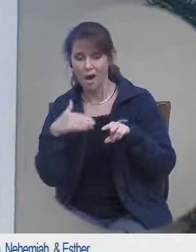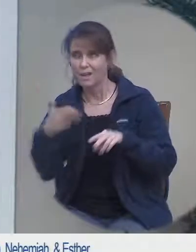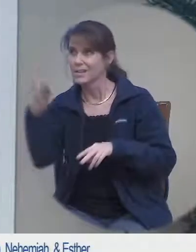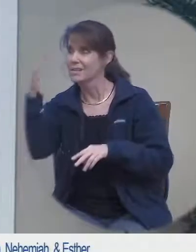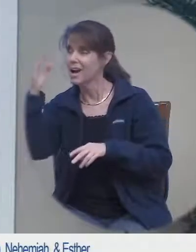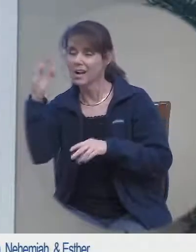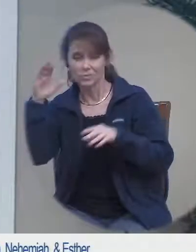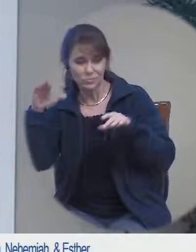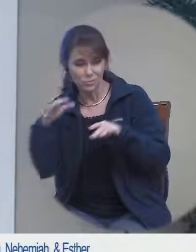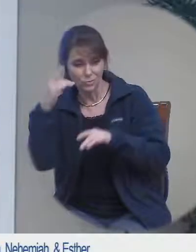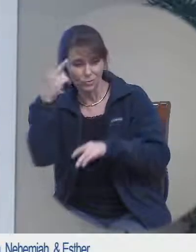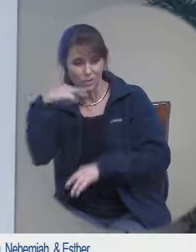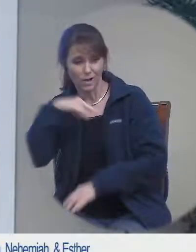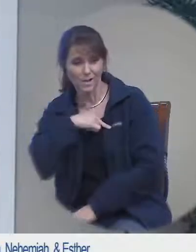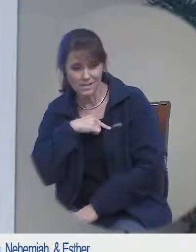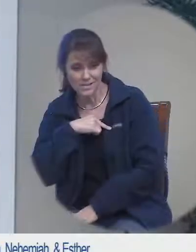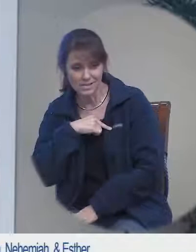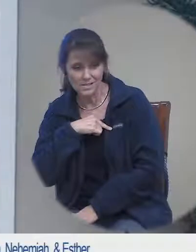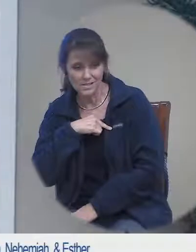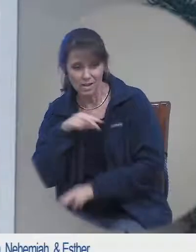joy.